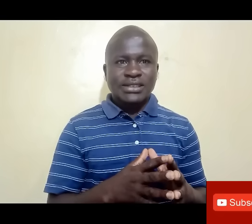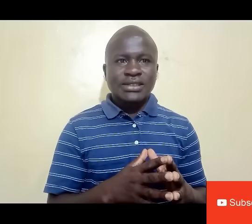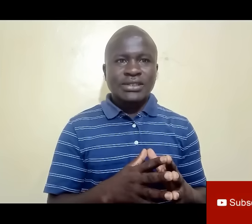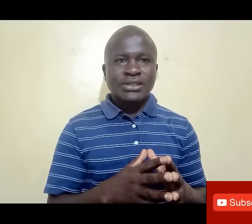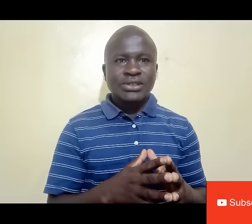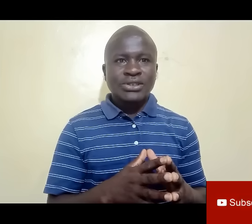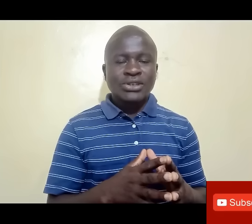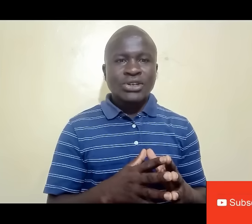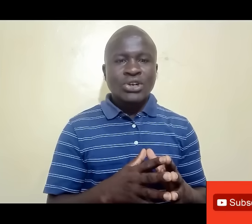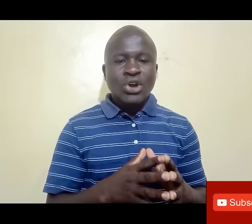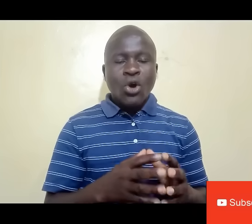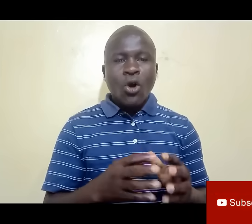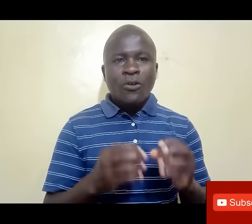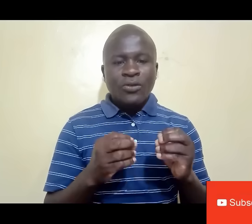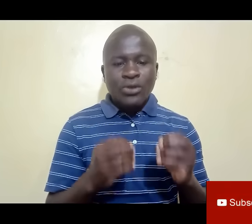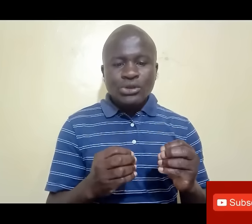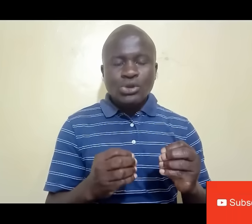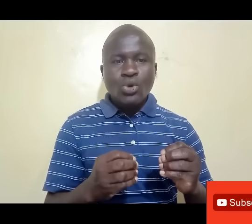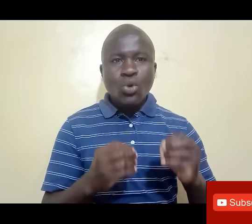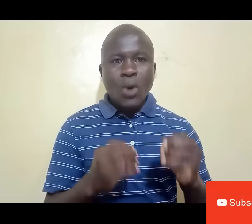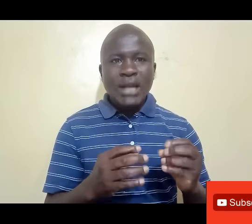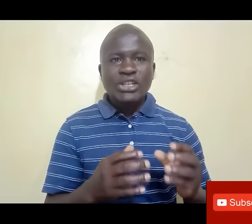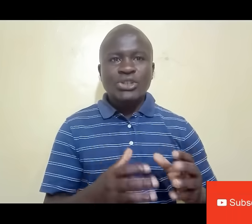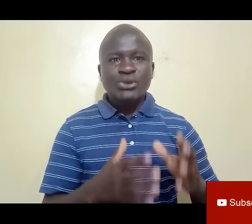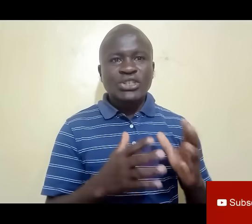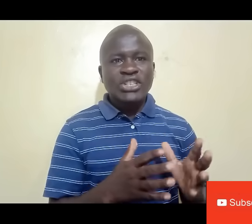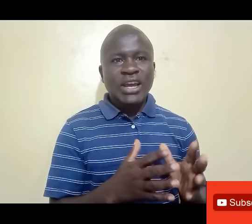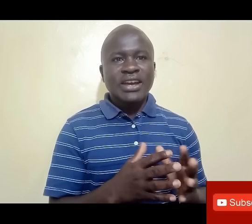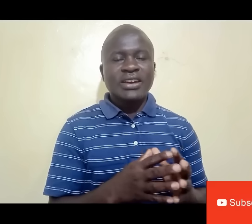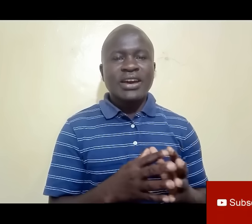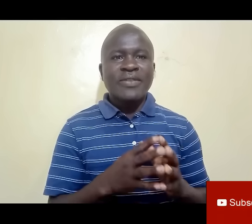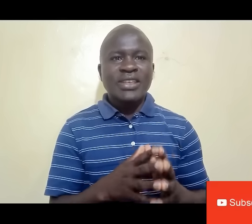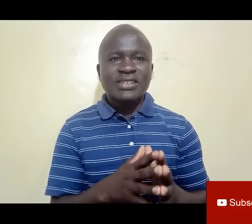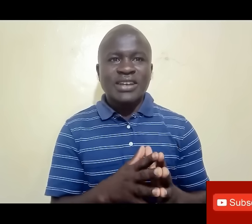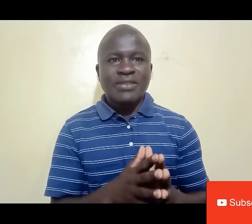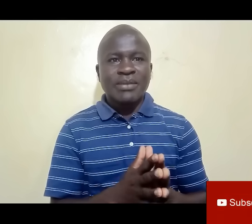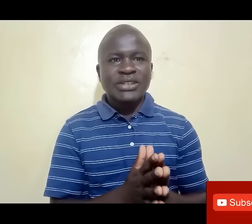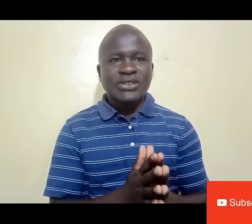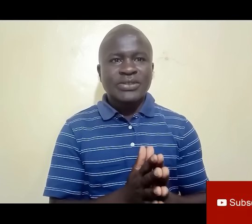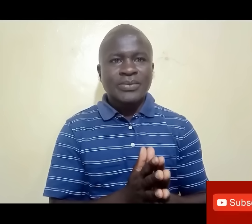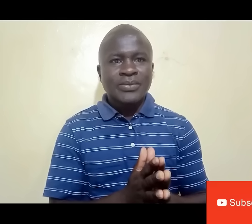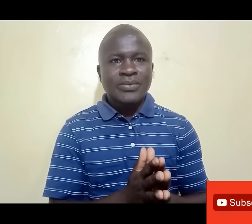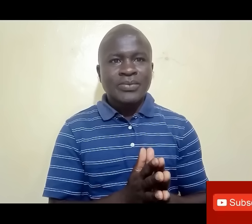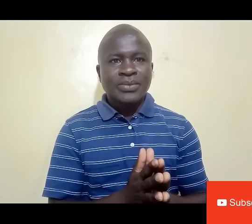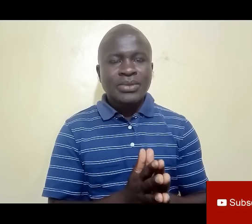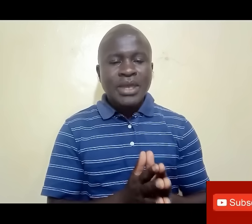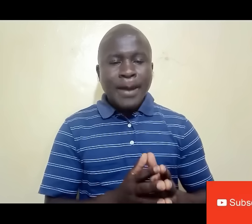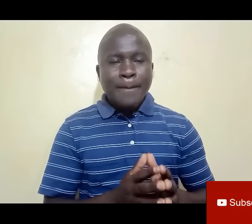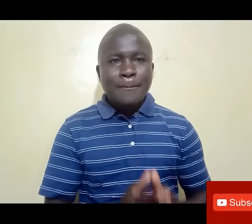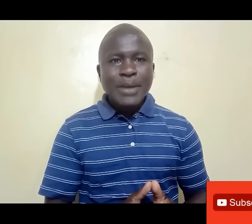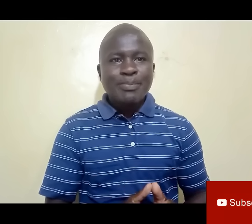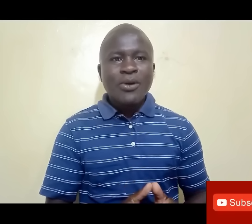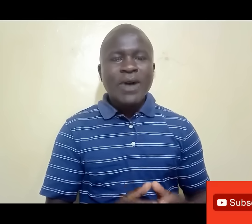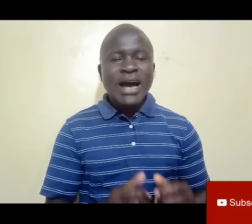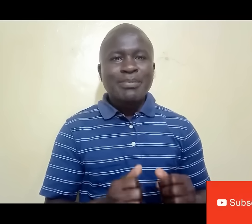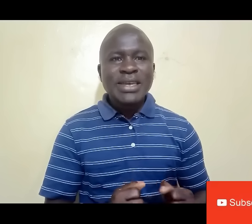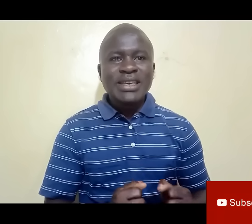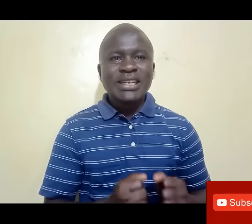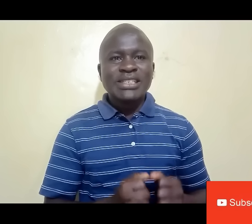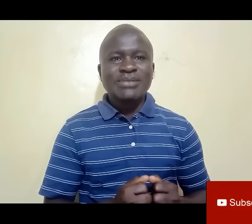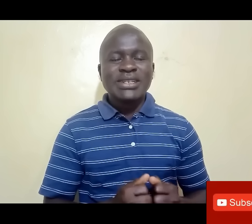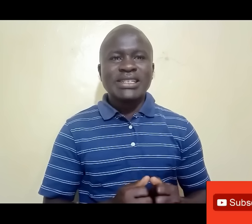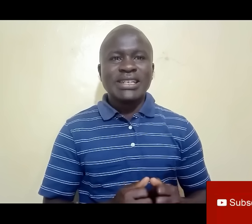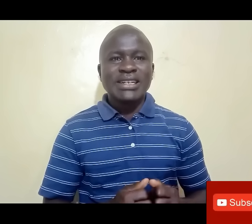voices of those who want to check this government. People are